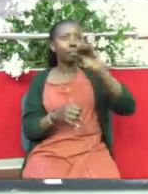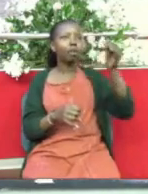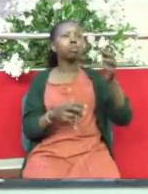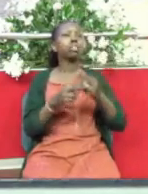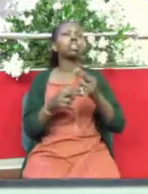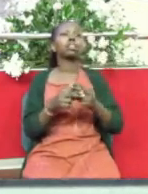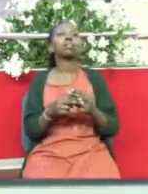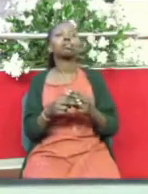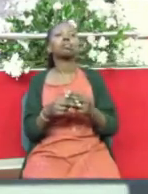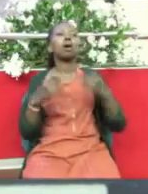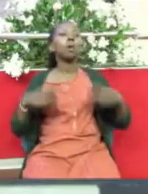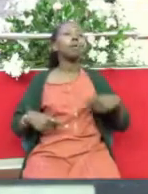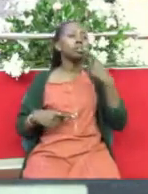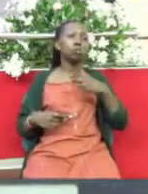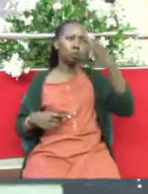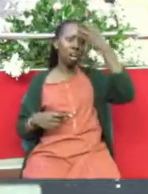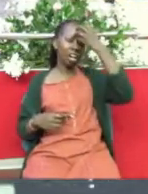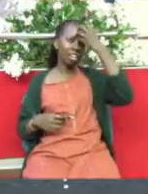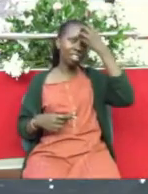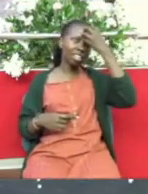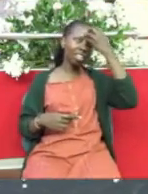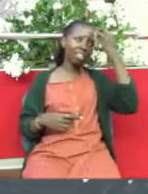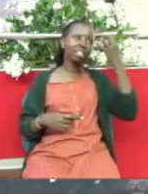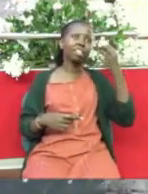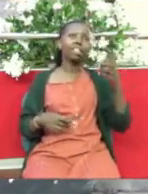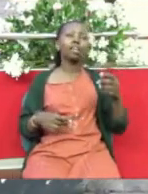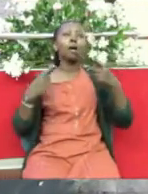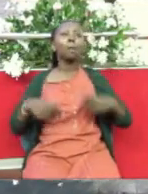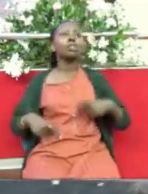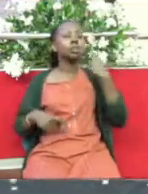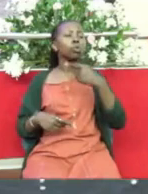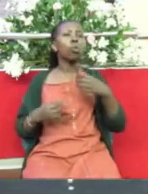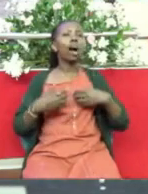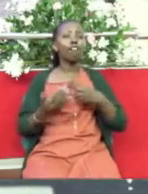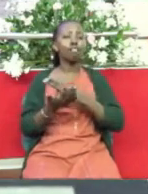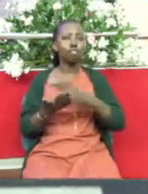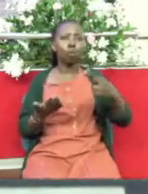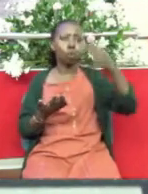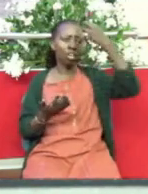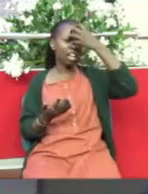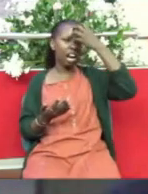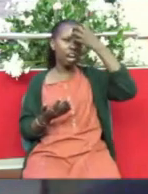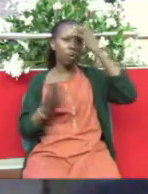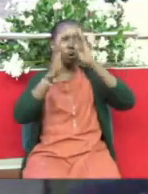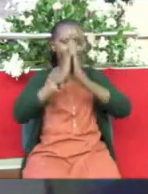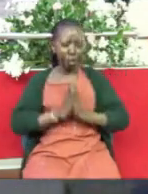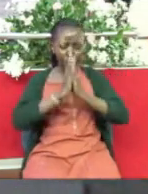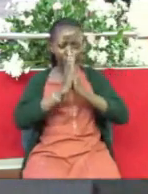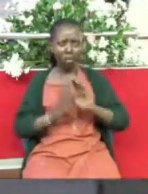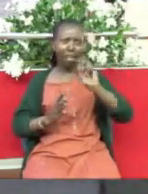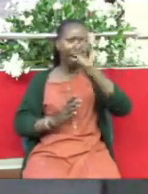angry. Someone who has developed holy anger. Come on, lift your voice and begin